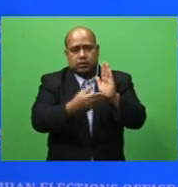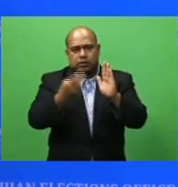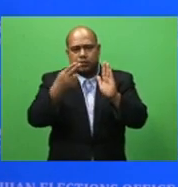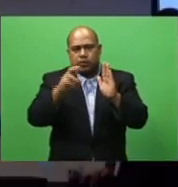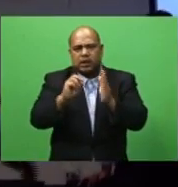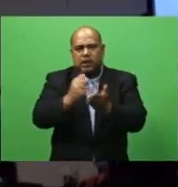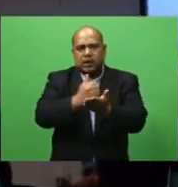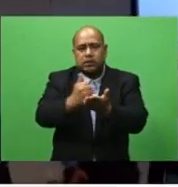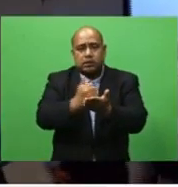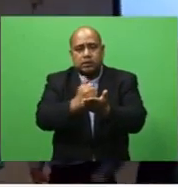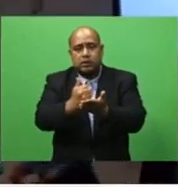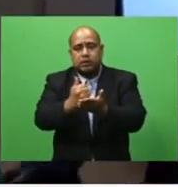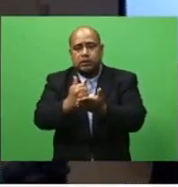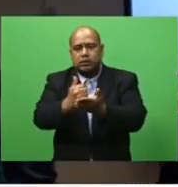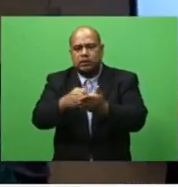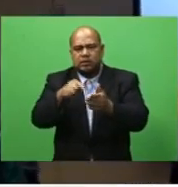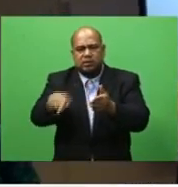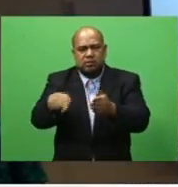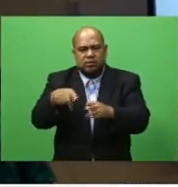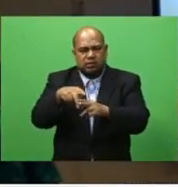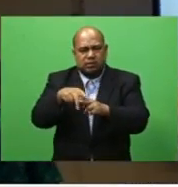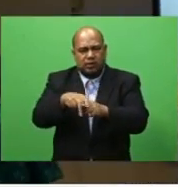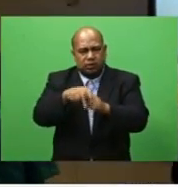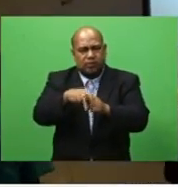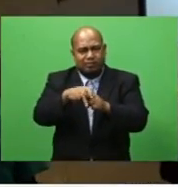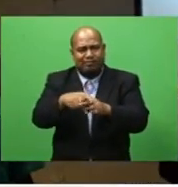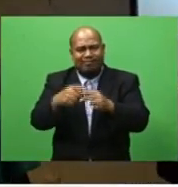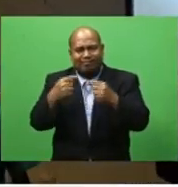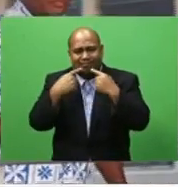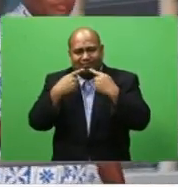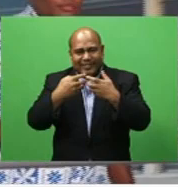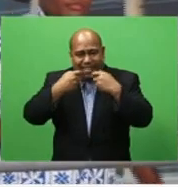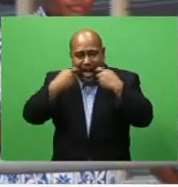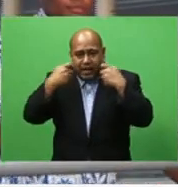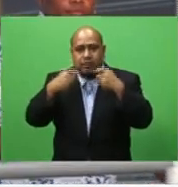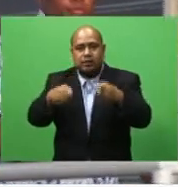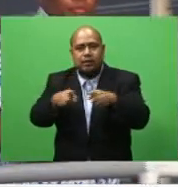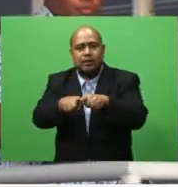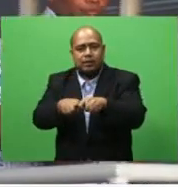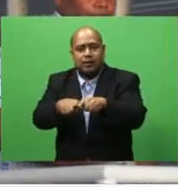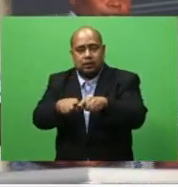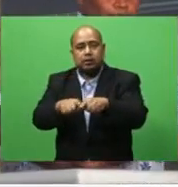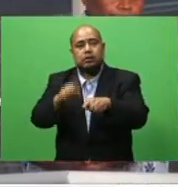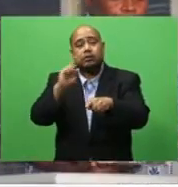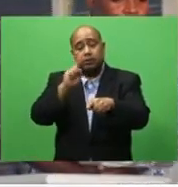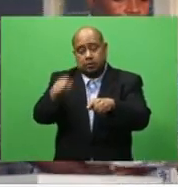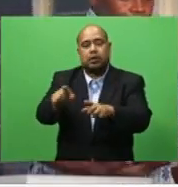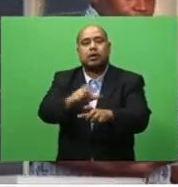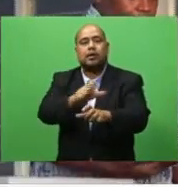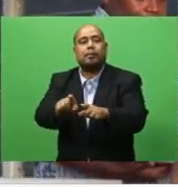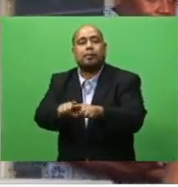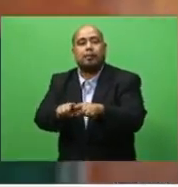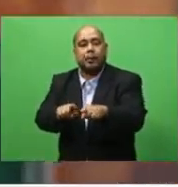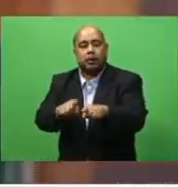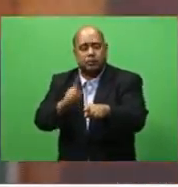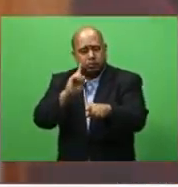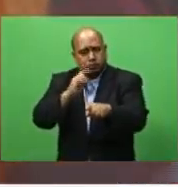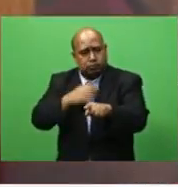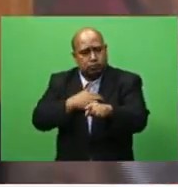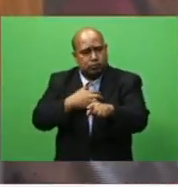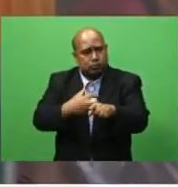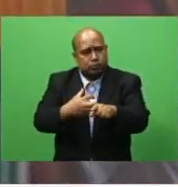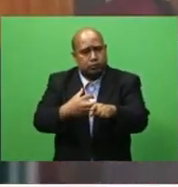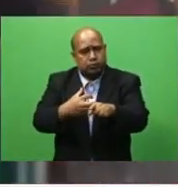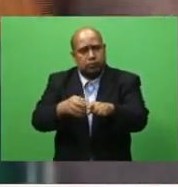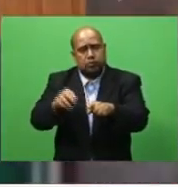the horse. Suspended SEDELPA hasn't been deregistered and may not even be if it complies with all requirements